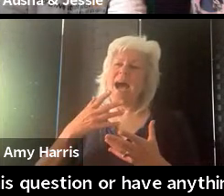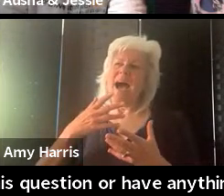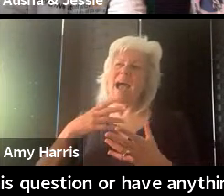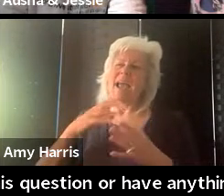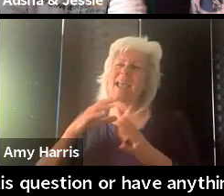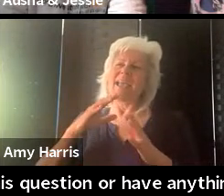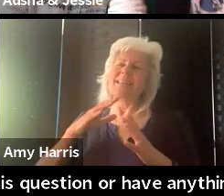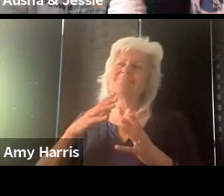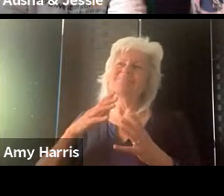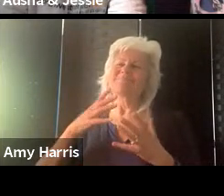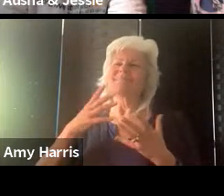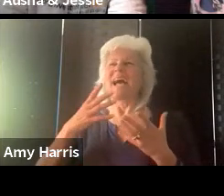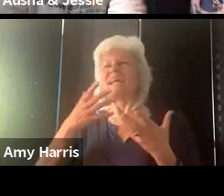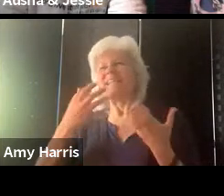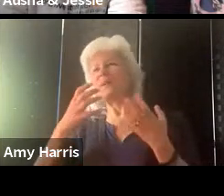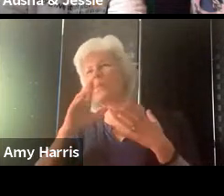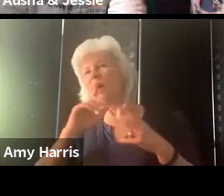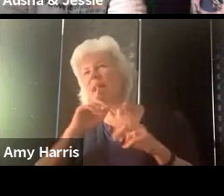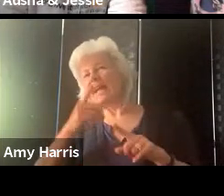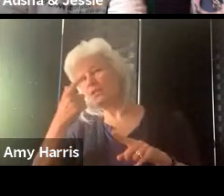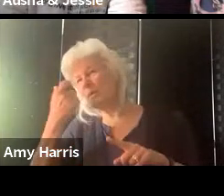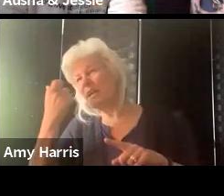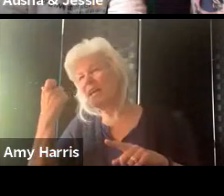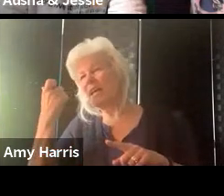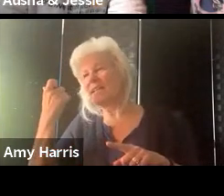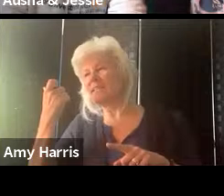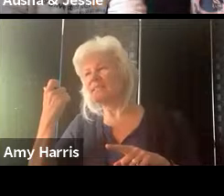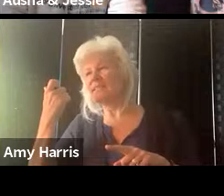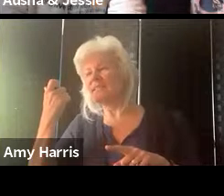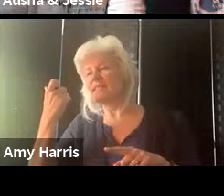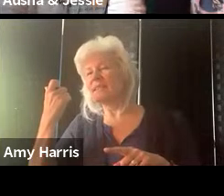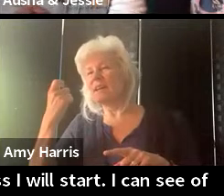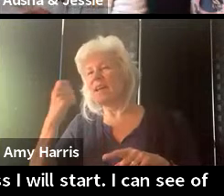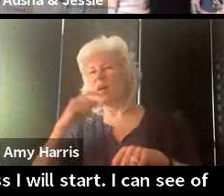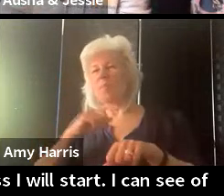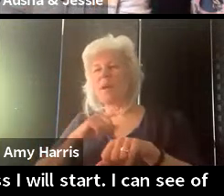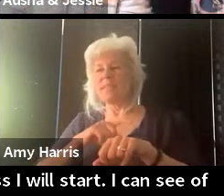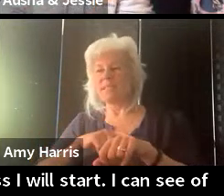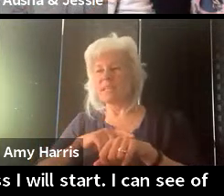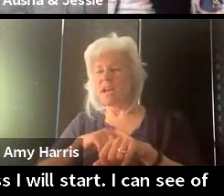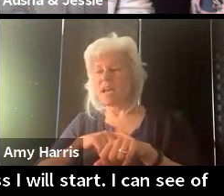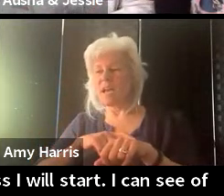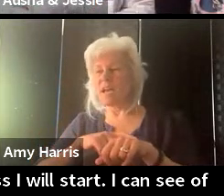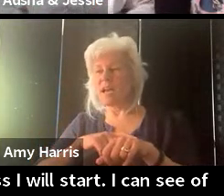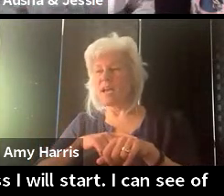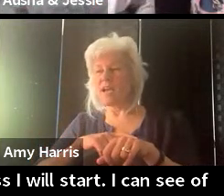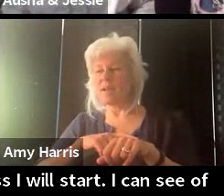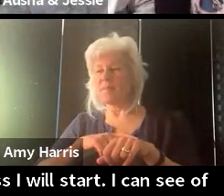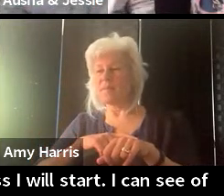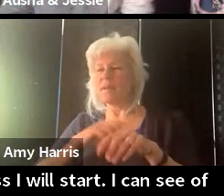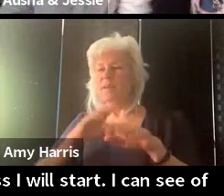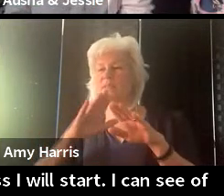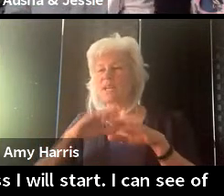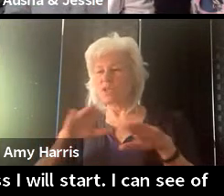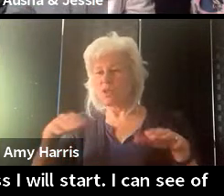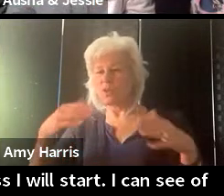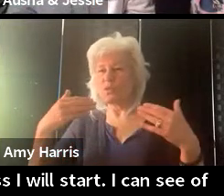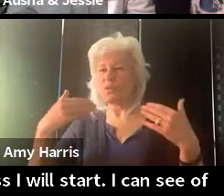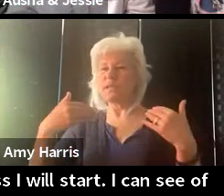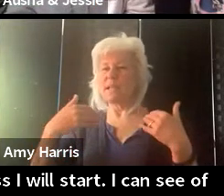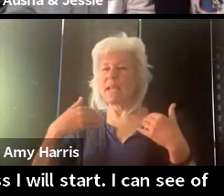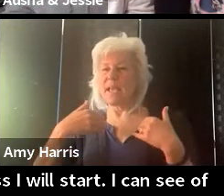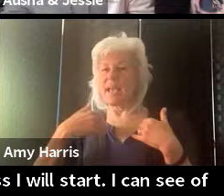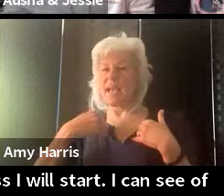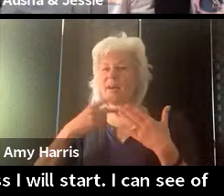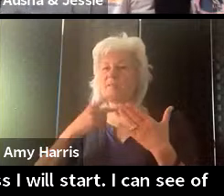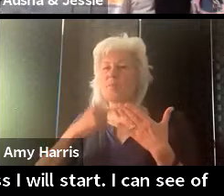question only because, by the time that children end up with a